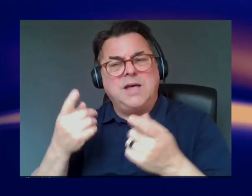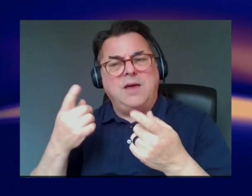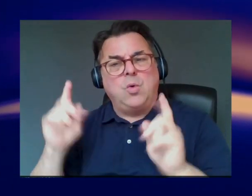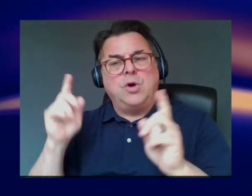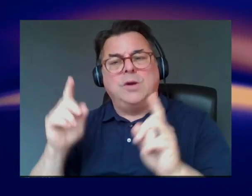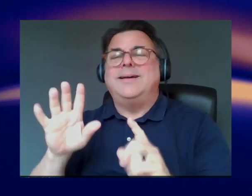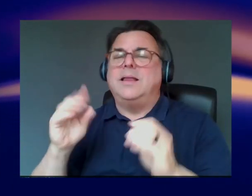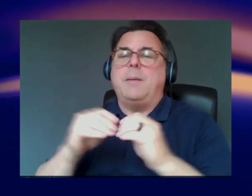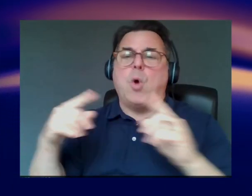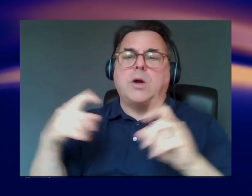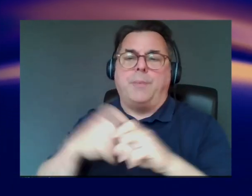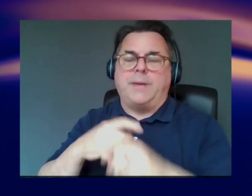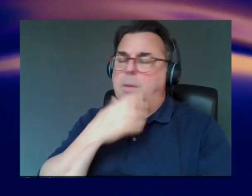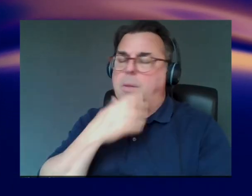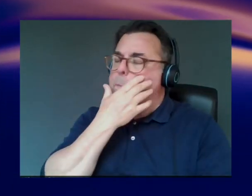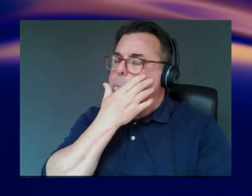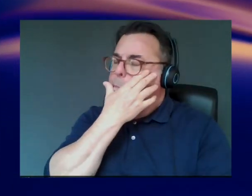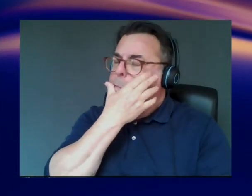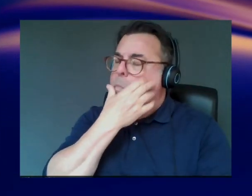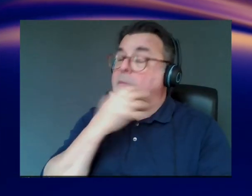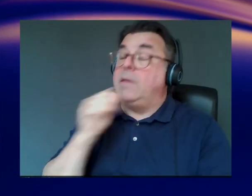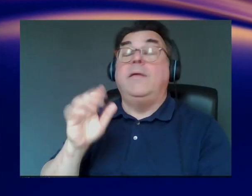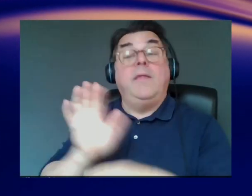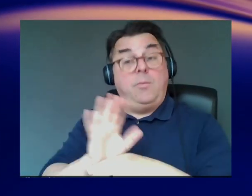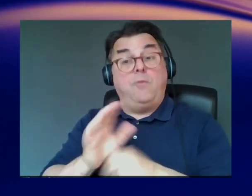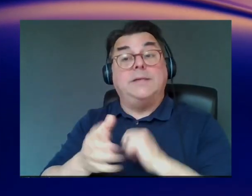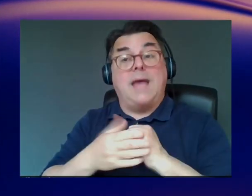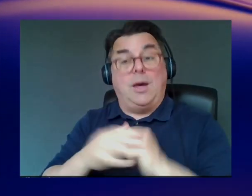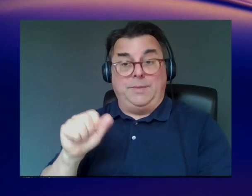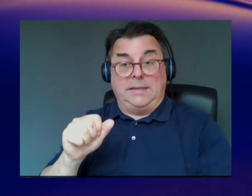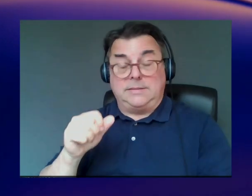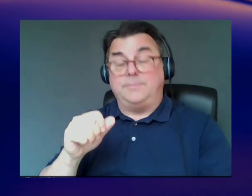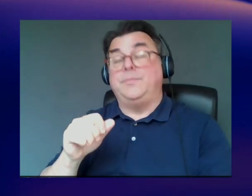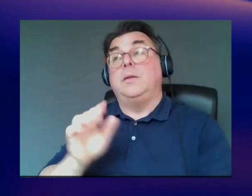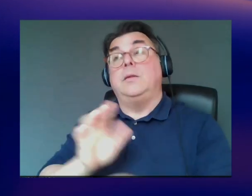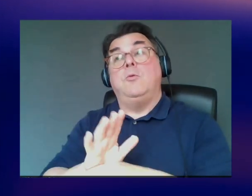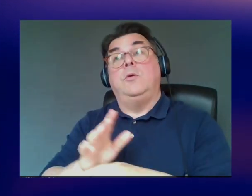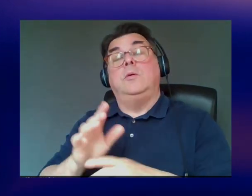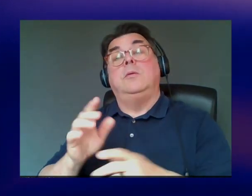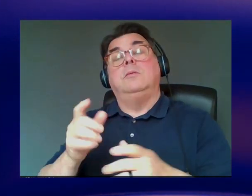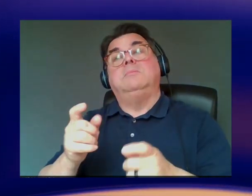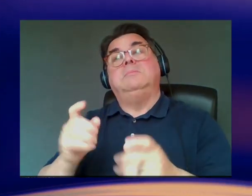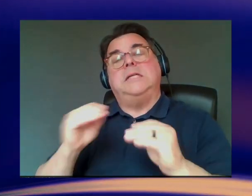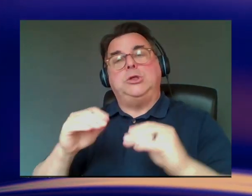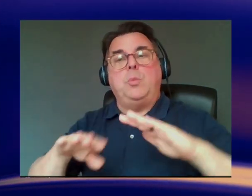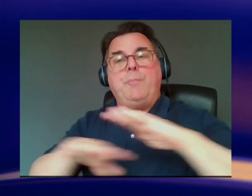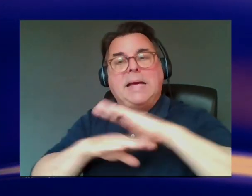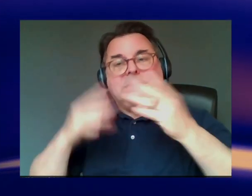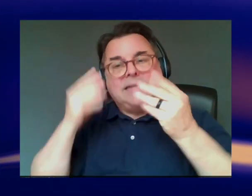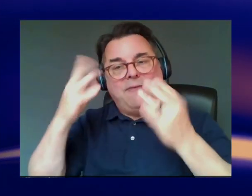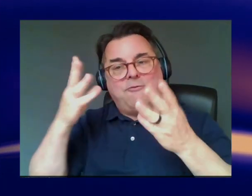about the future episodes, but Don't you dare. don't you dare. But do dare go